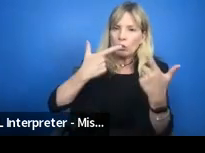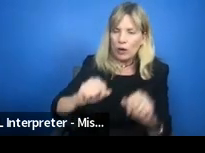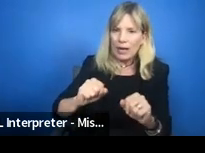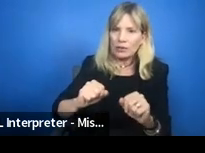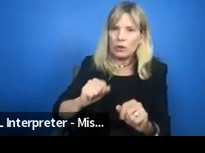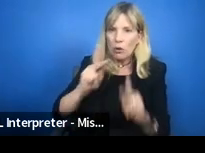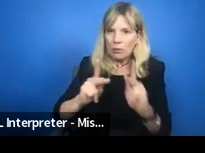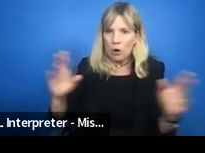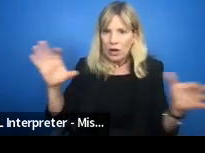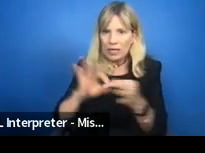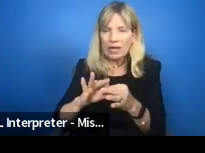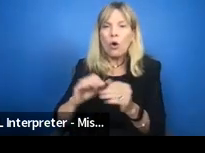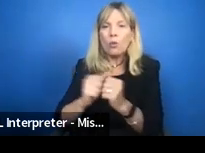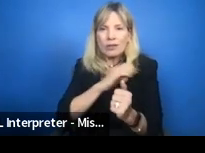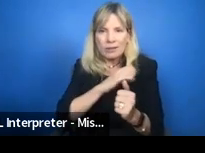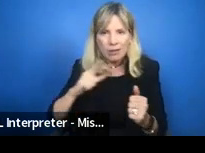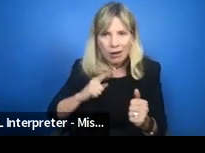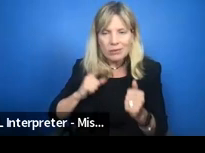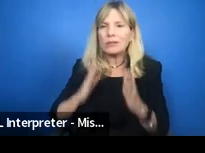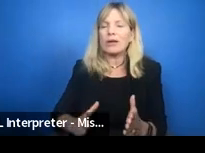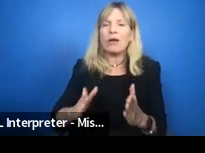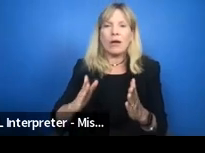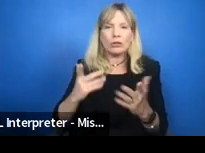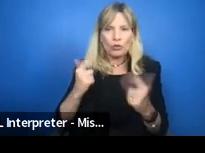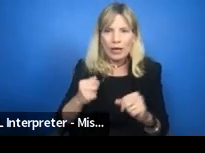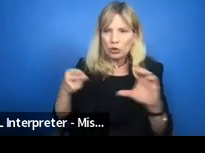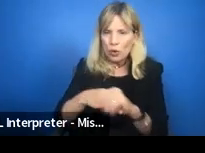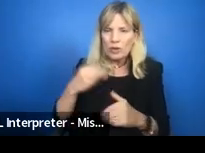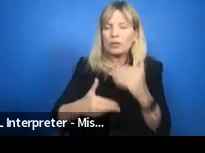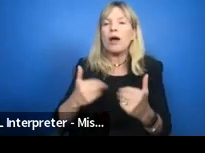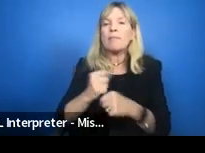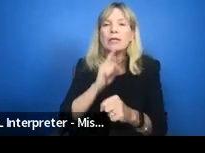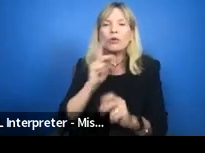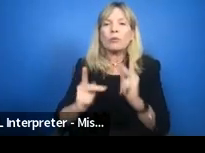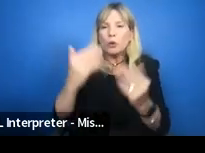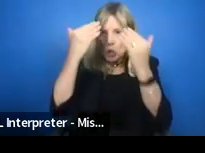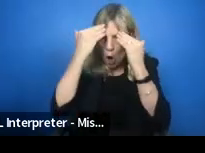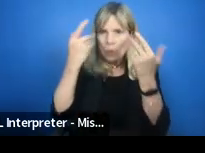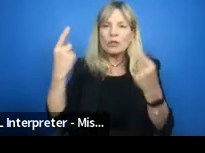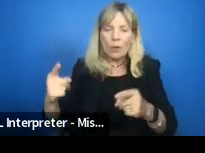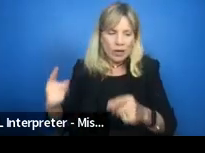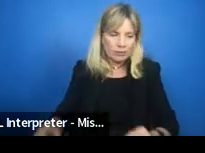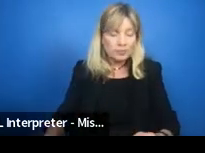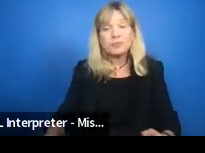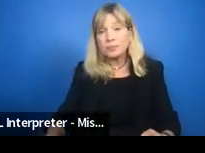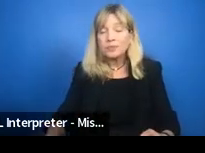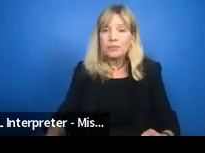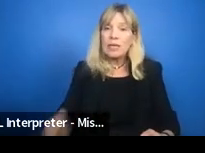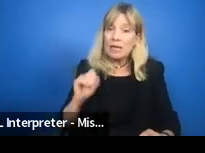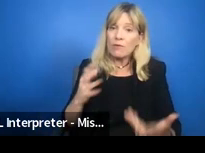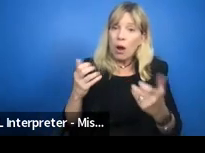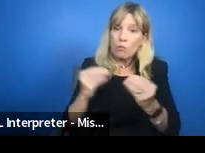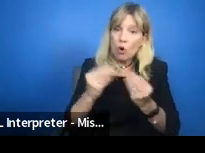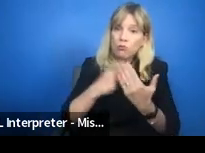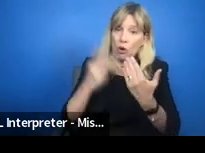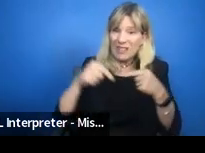people connected with lawmakers, get people into the process, and make sure people know what's going on. So if you want more